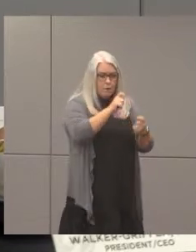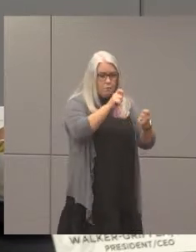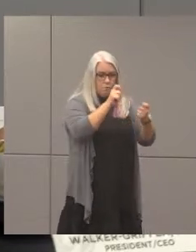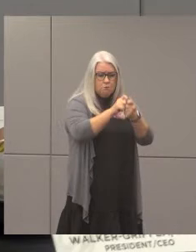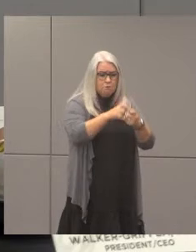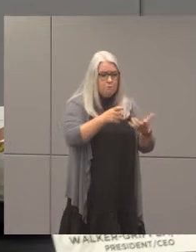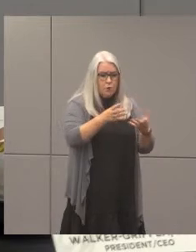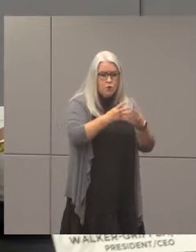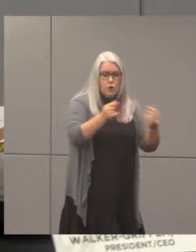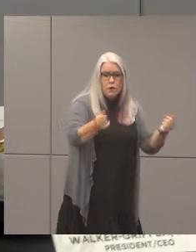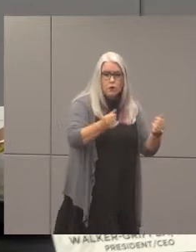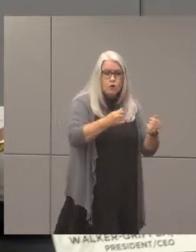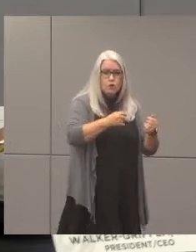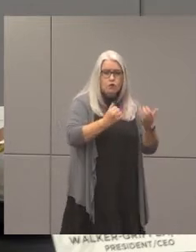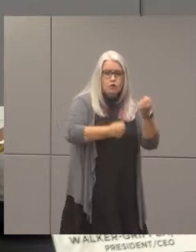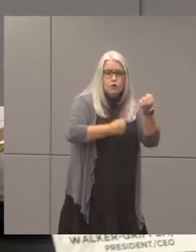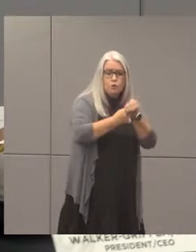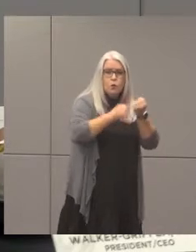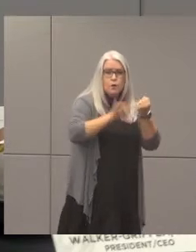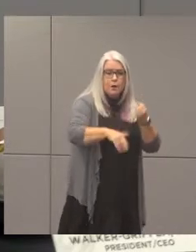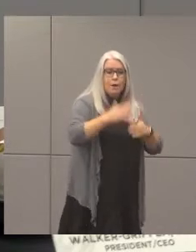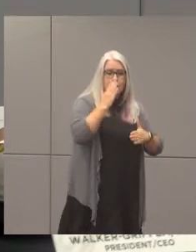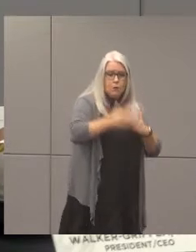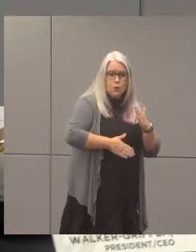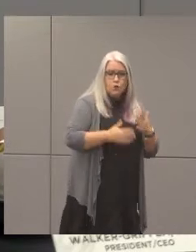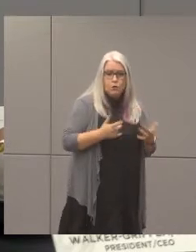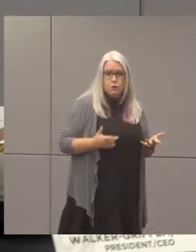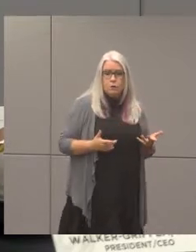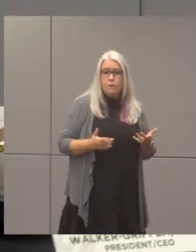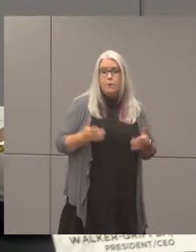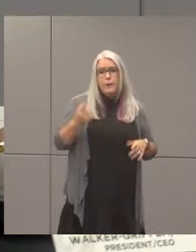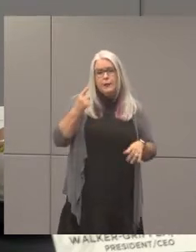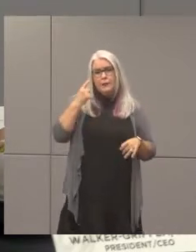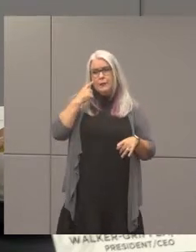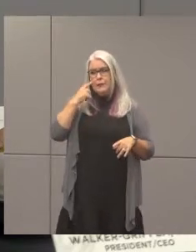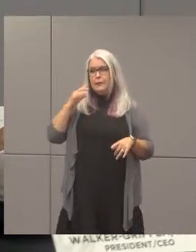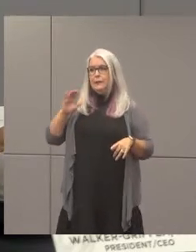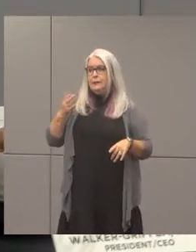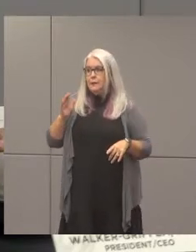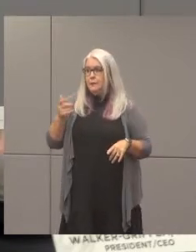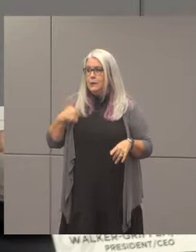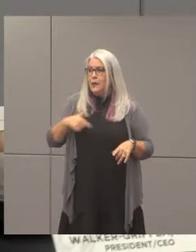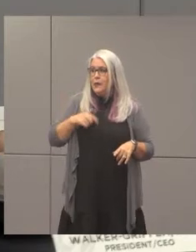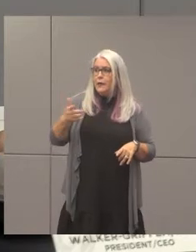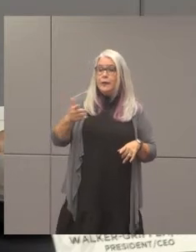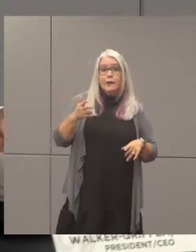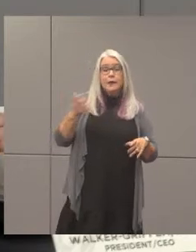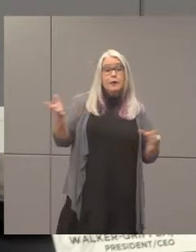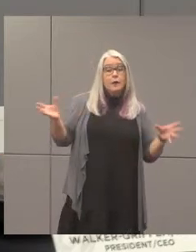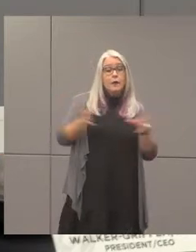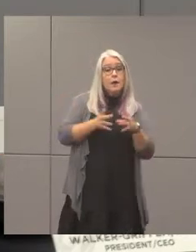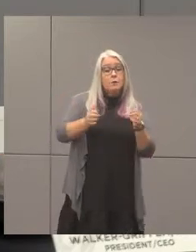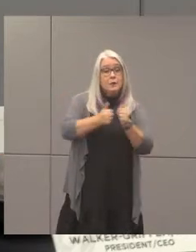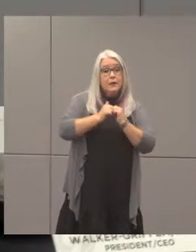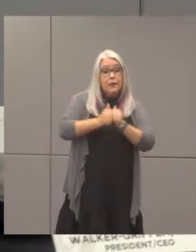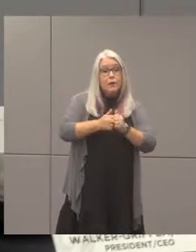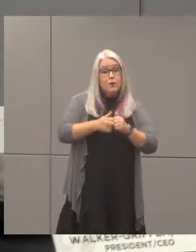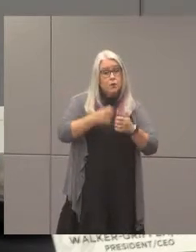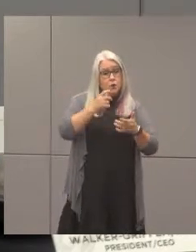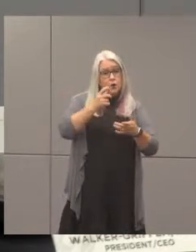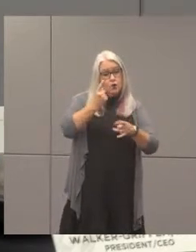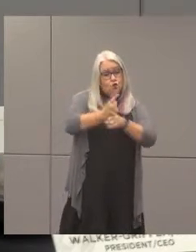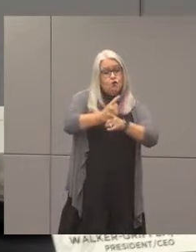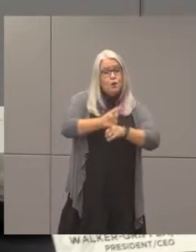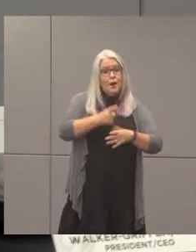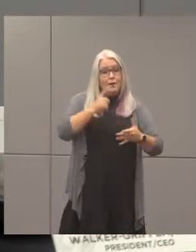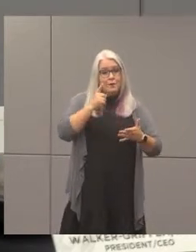support that conclusion. It seems to me that the reality and my legal analysis come together here in one very correct conclusion, that the